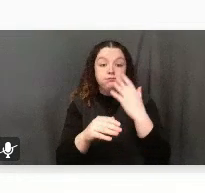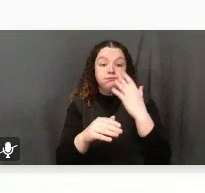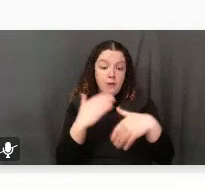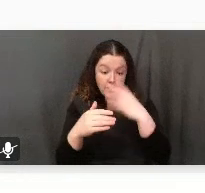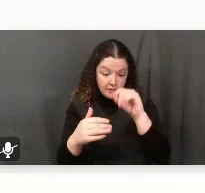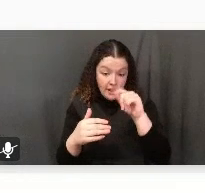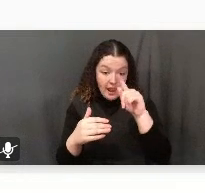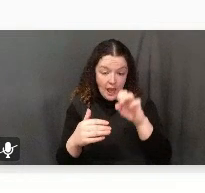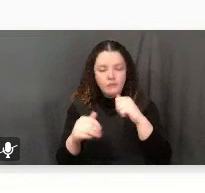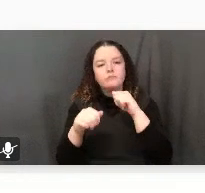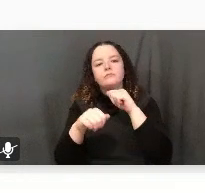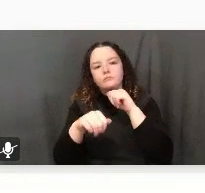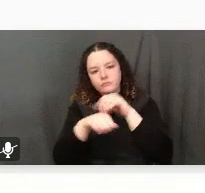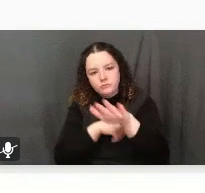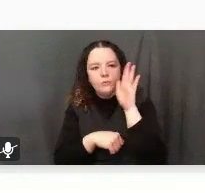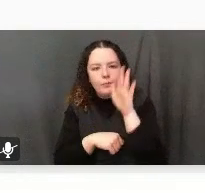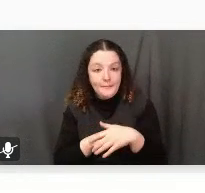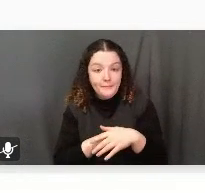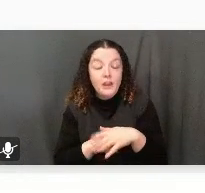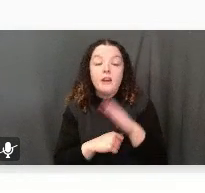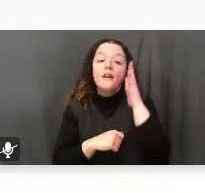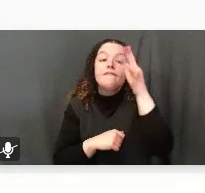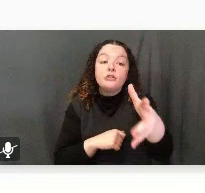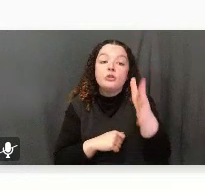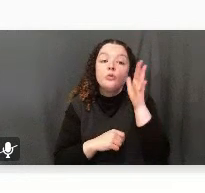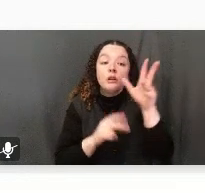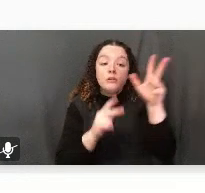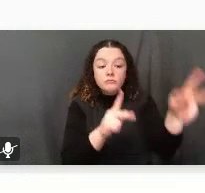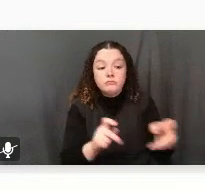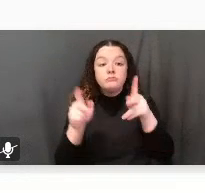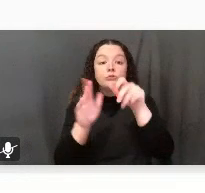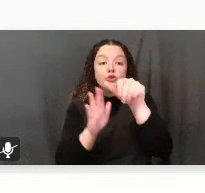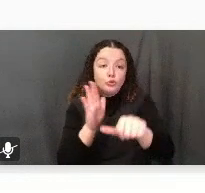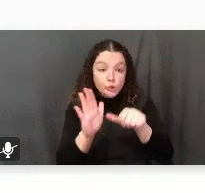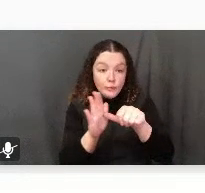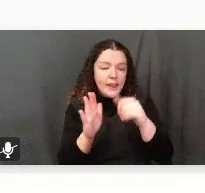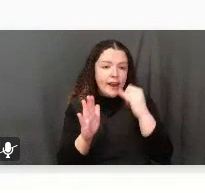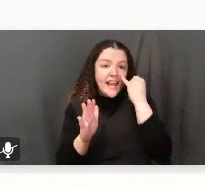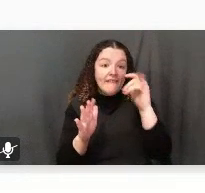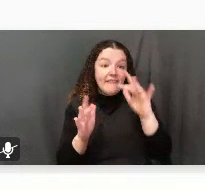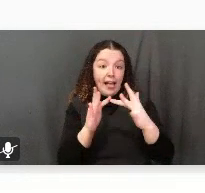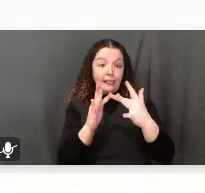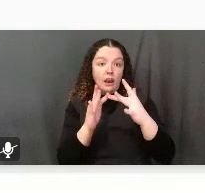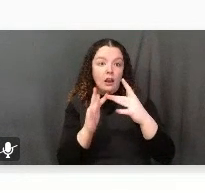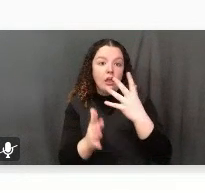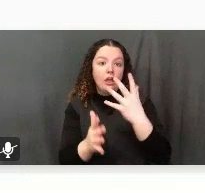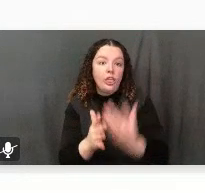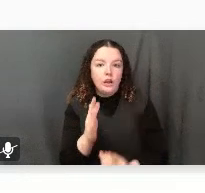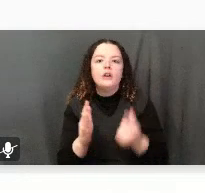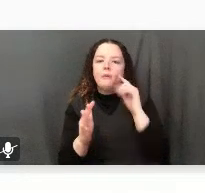We will eventually also upload this to our YouTube channel. So if you lose that link, you will be able to find it in a couple months